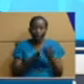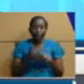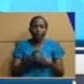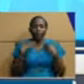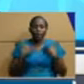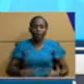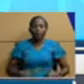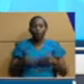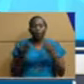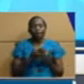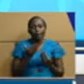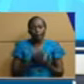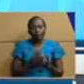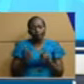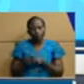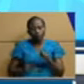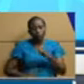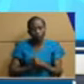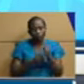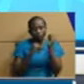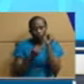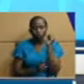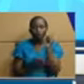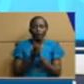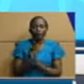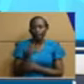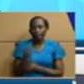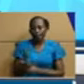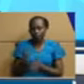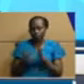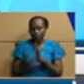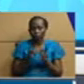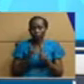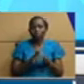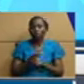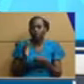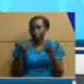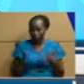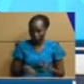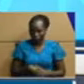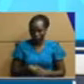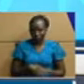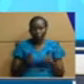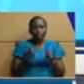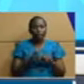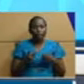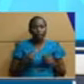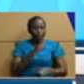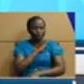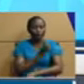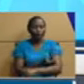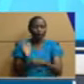while supporting job and income security for those most affected. It also acts as a powerful economic and